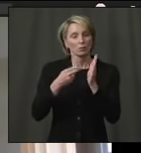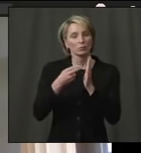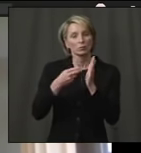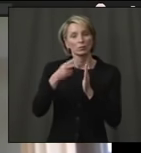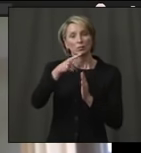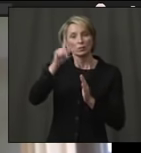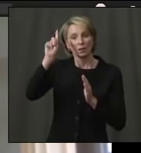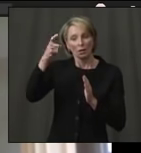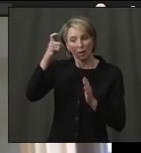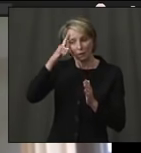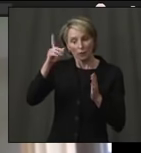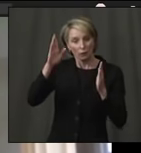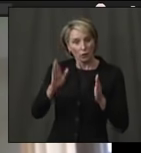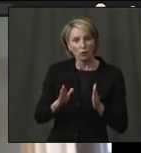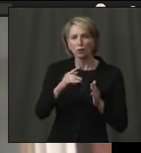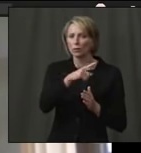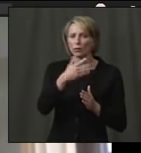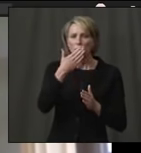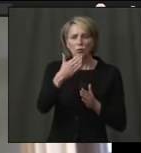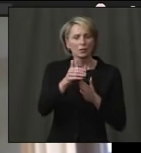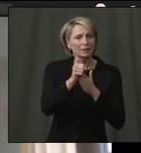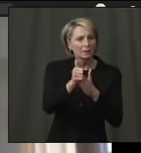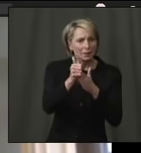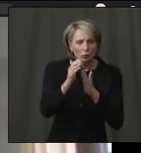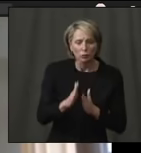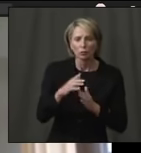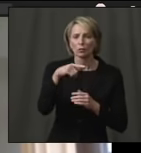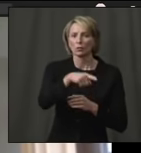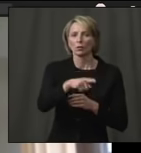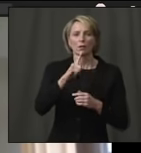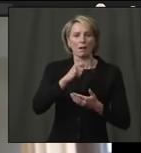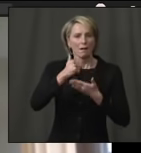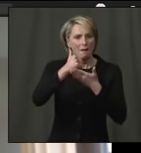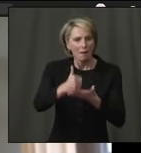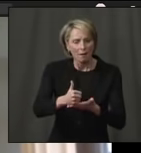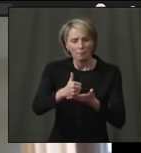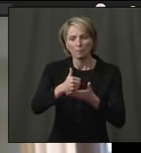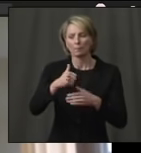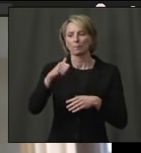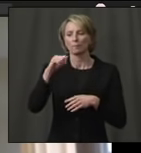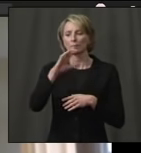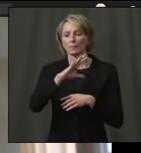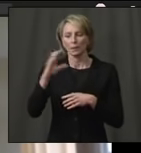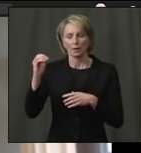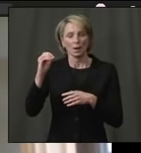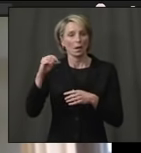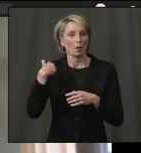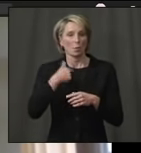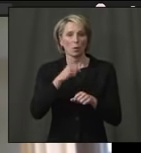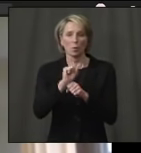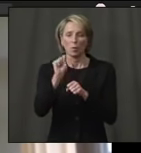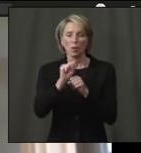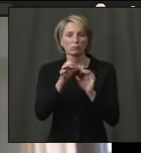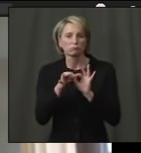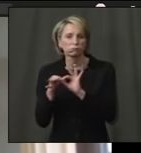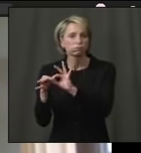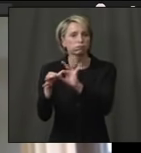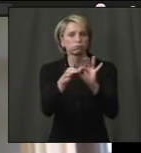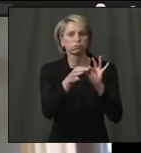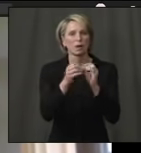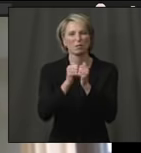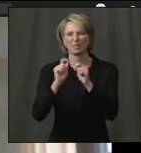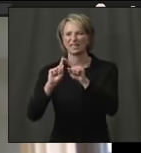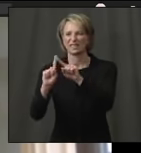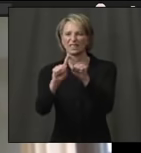with governors from our area, and you've also been working in a very collaborative way with our municipal leaders. In